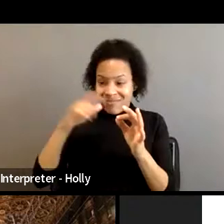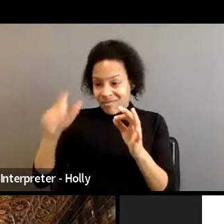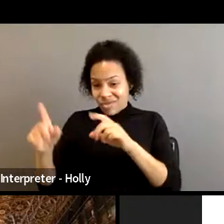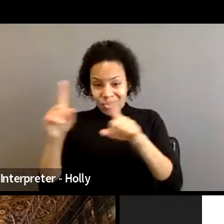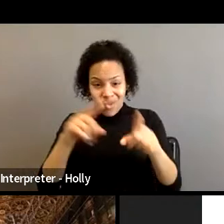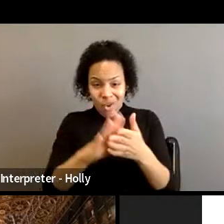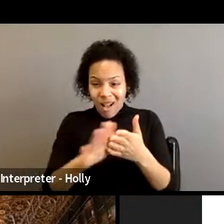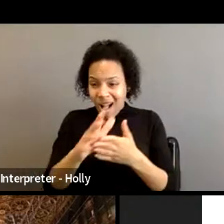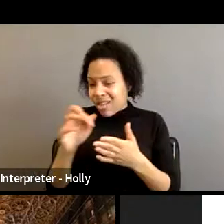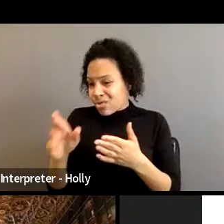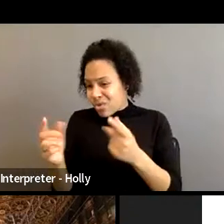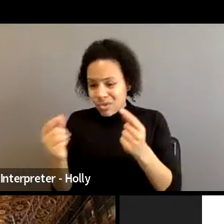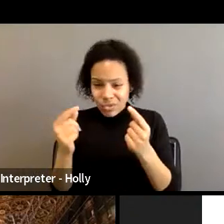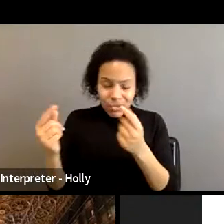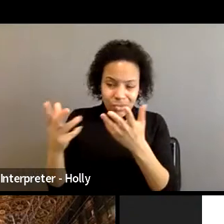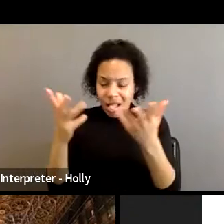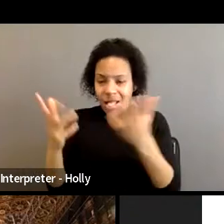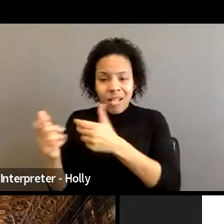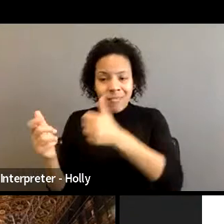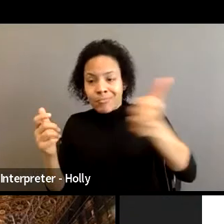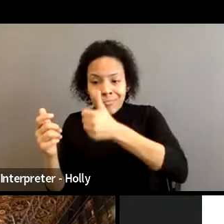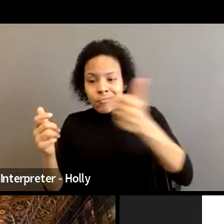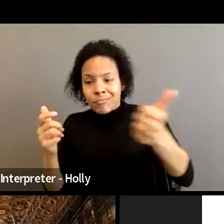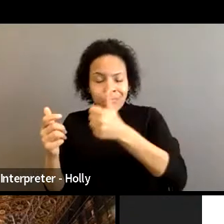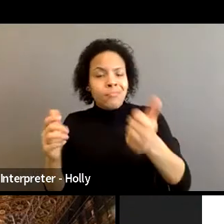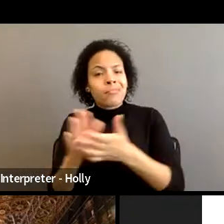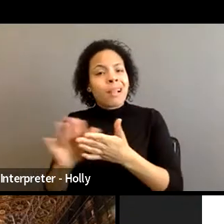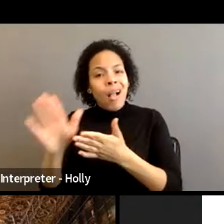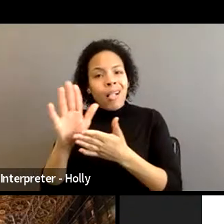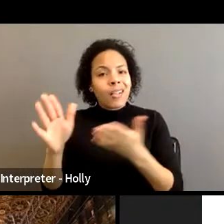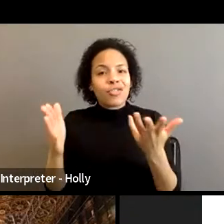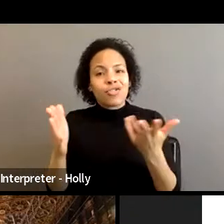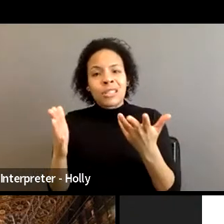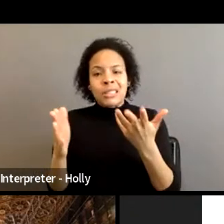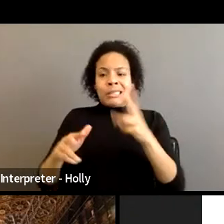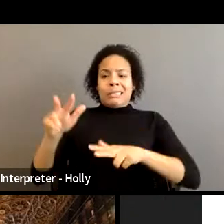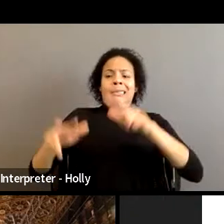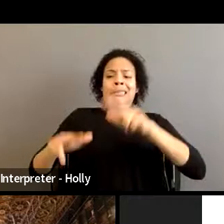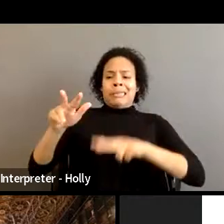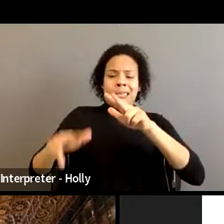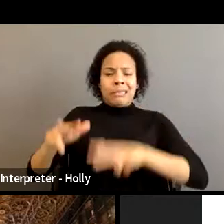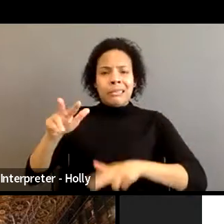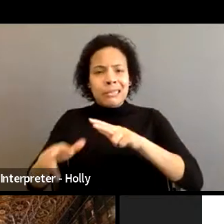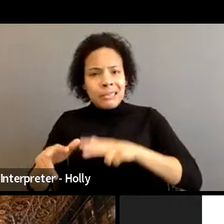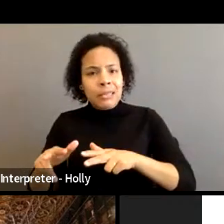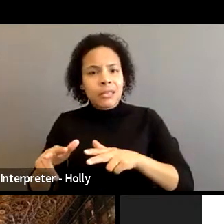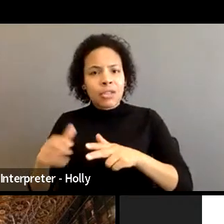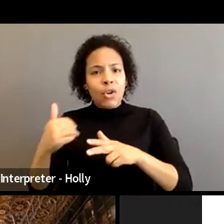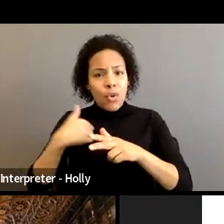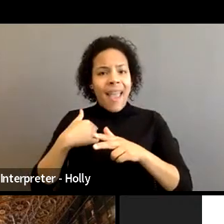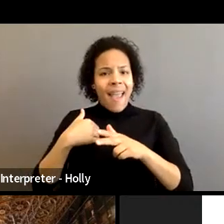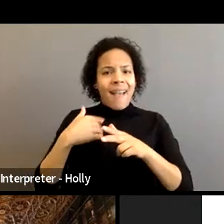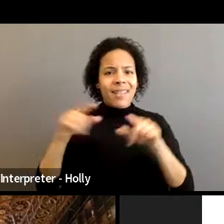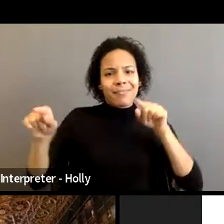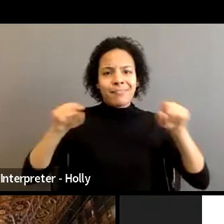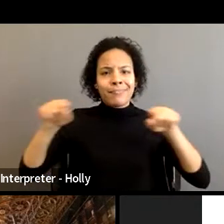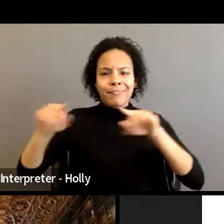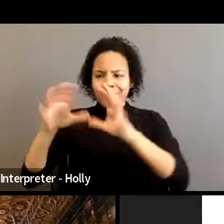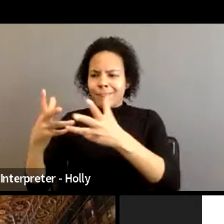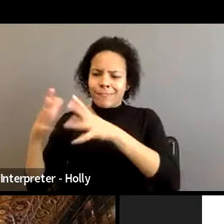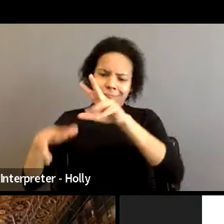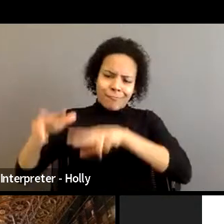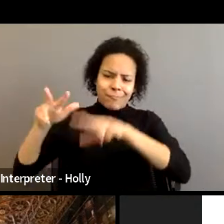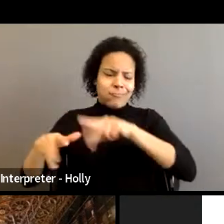the time. So are there some distinctive things that we need to be thinking about as we move forward in